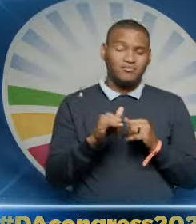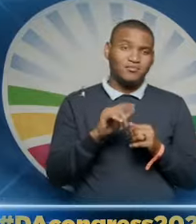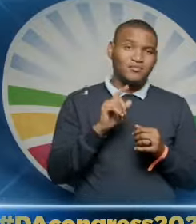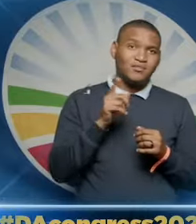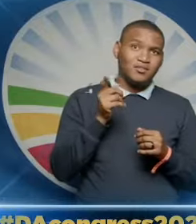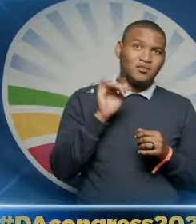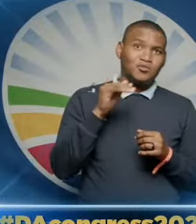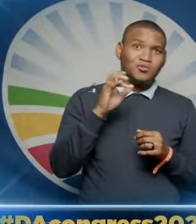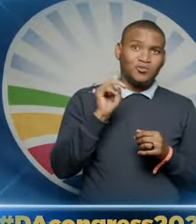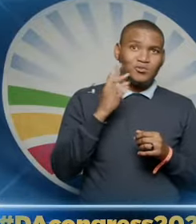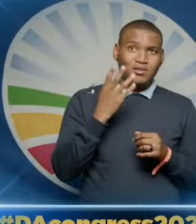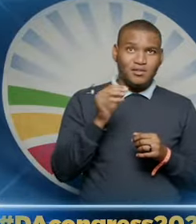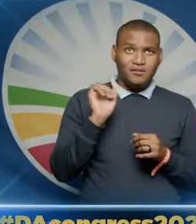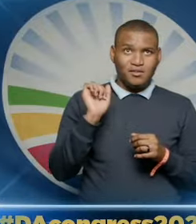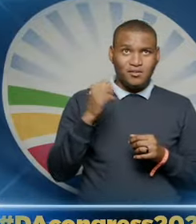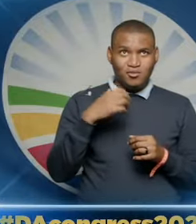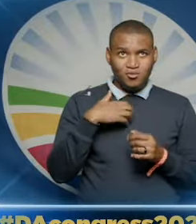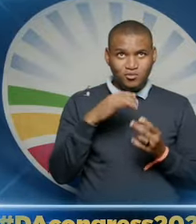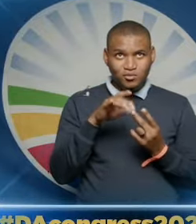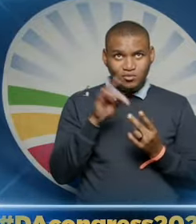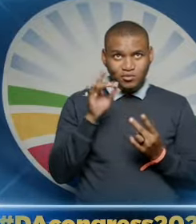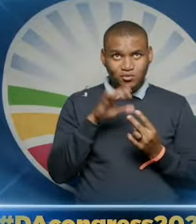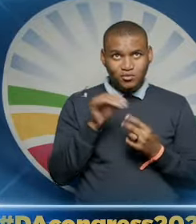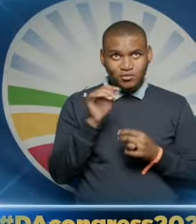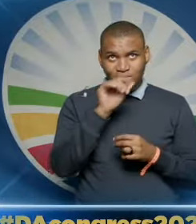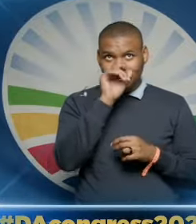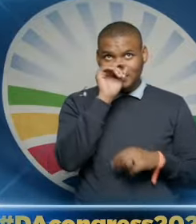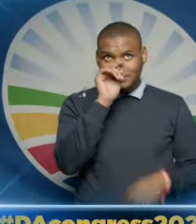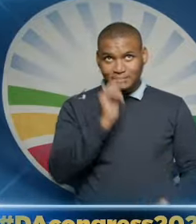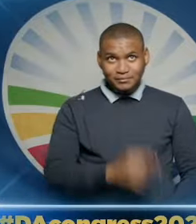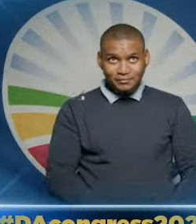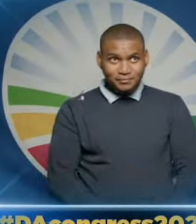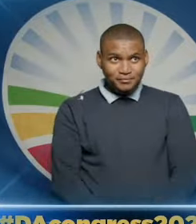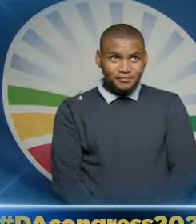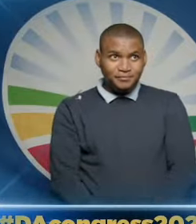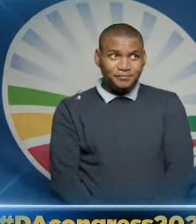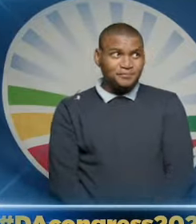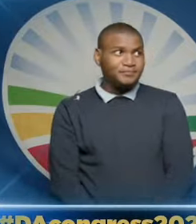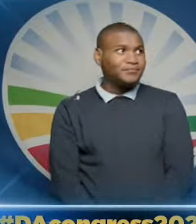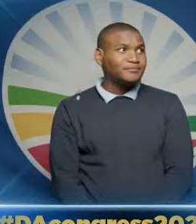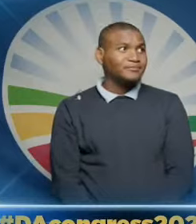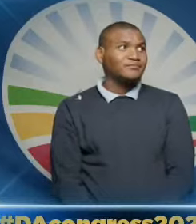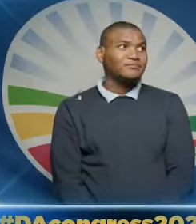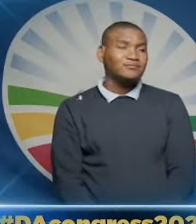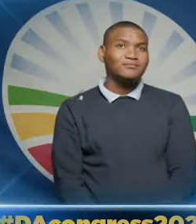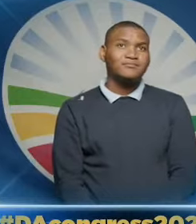choice. Everybody clear? Yeah. Right.